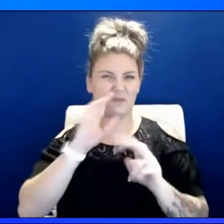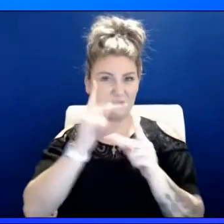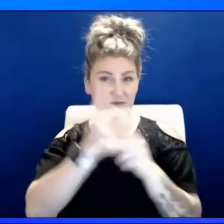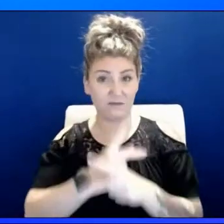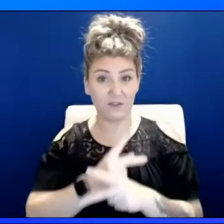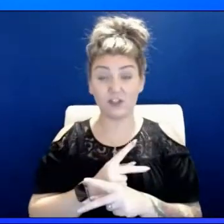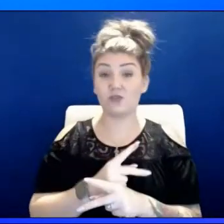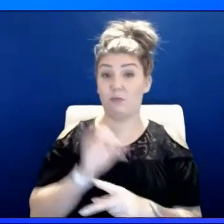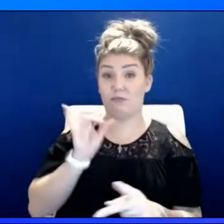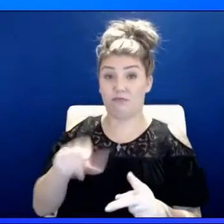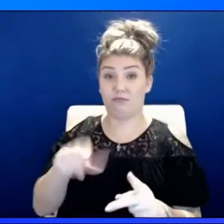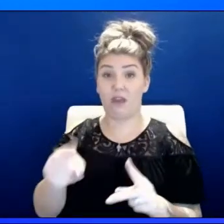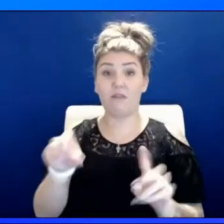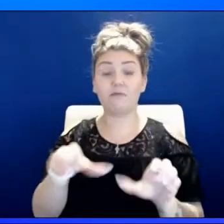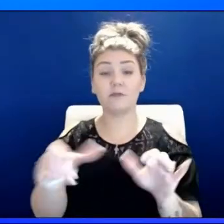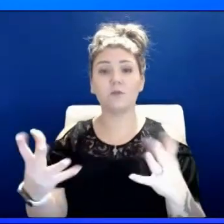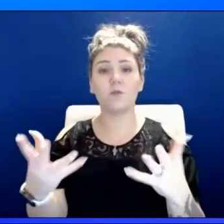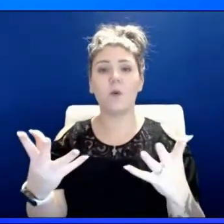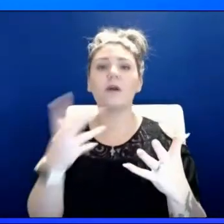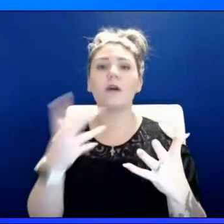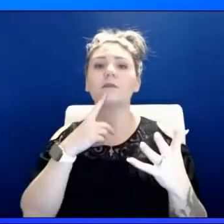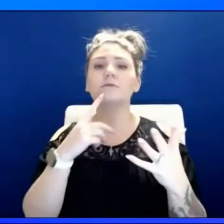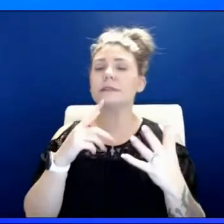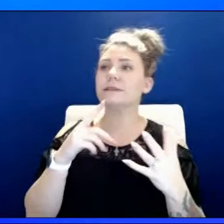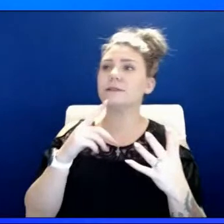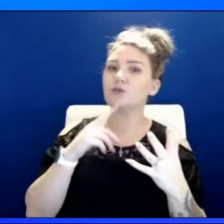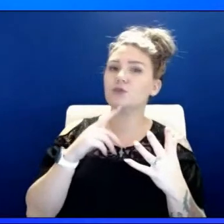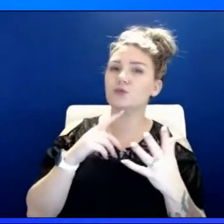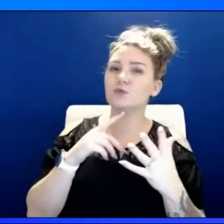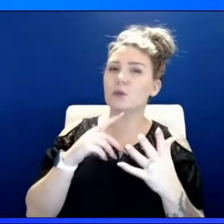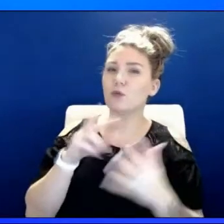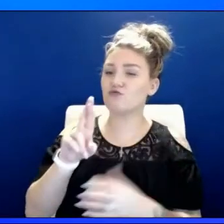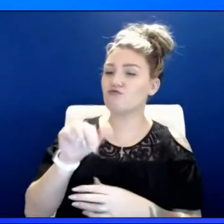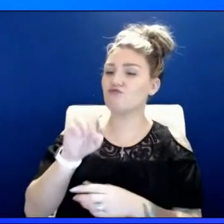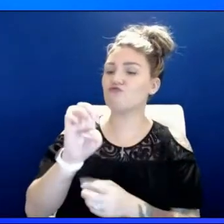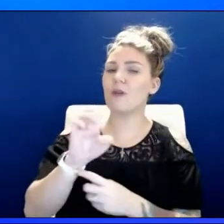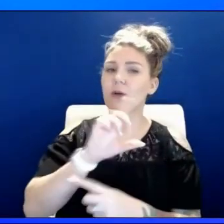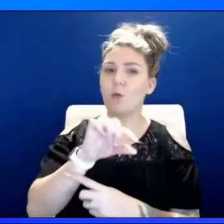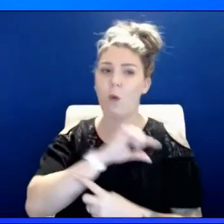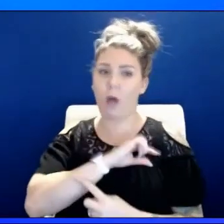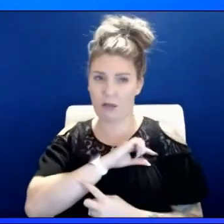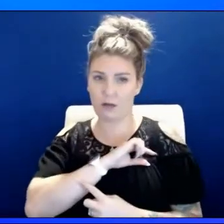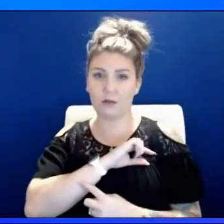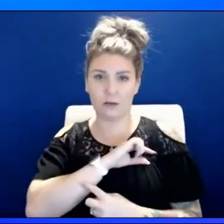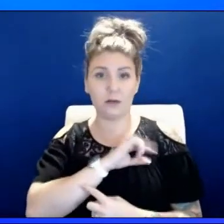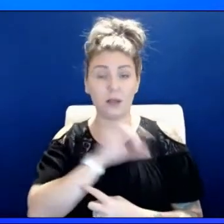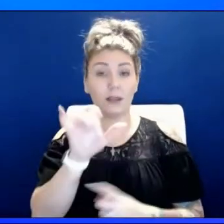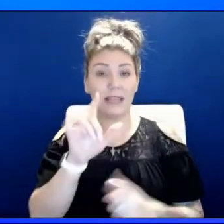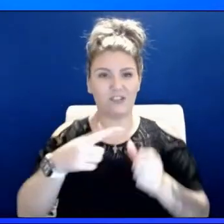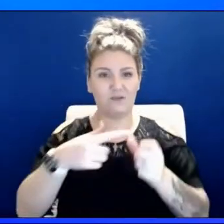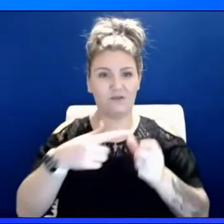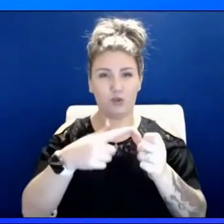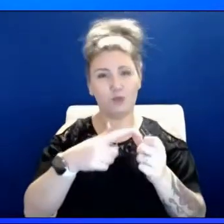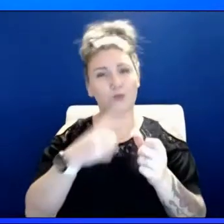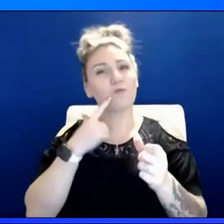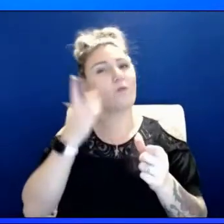does is rate the quality of that clinical trial. That's the very first thing, because if you have a